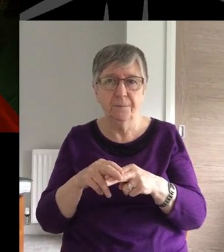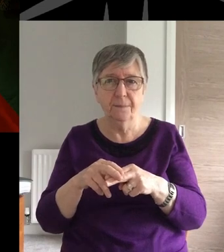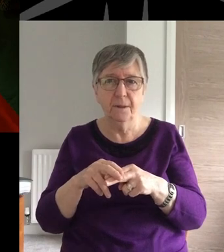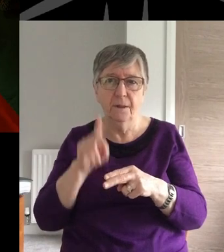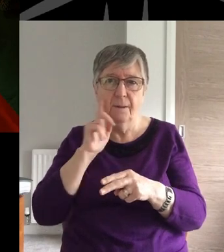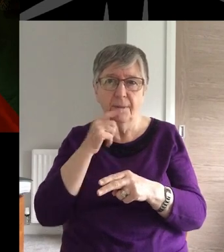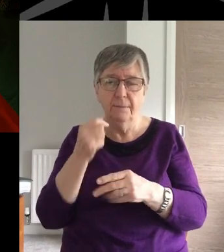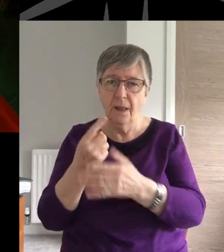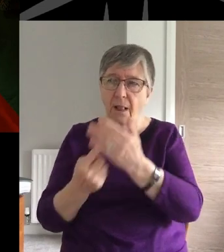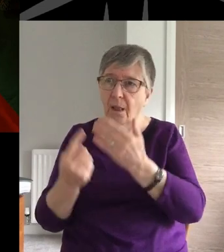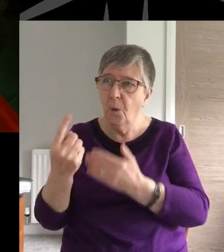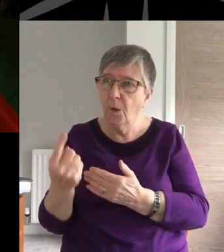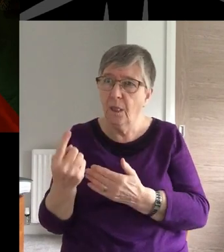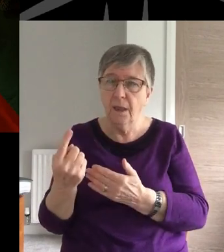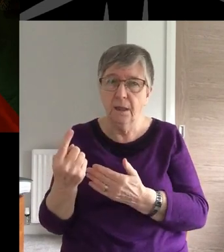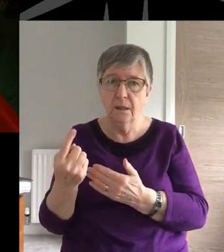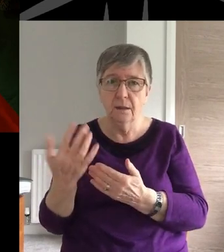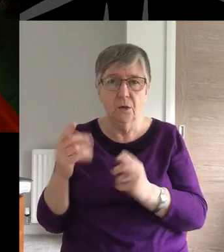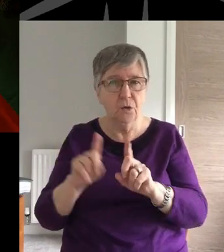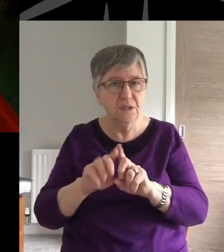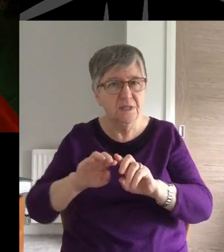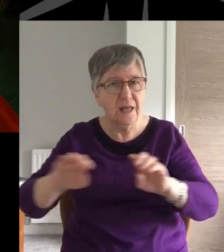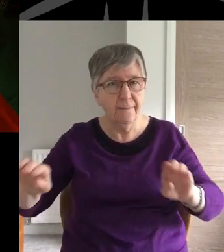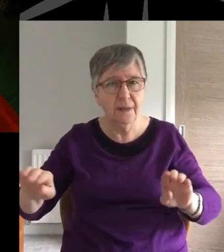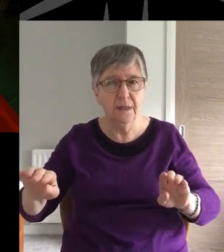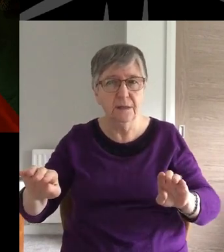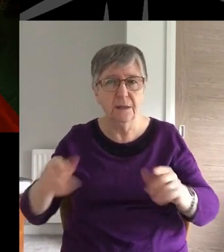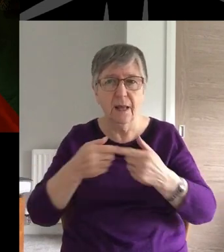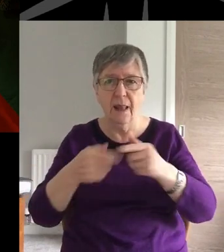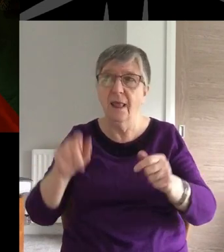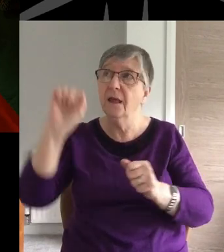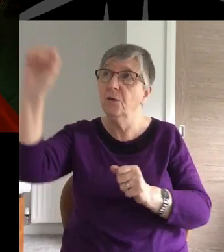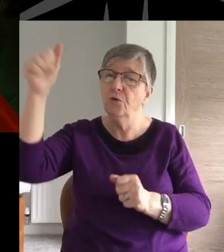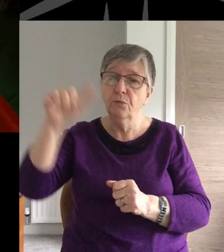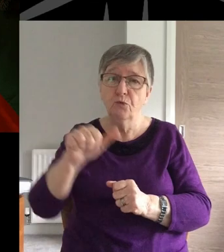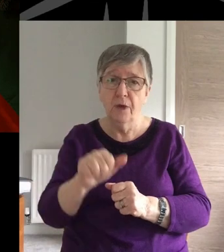those who are lonely and those who are separated. Let your presence be with them.